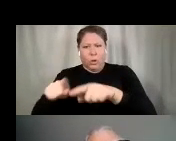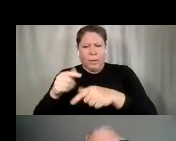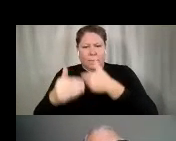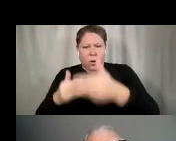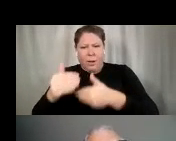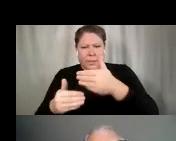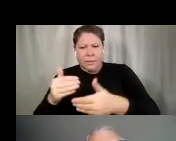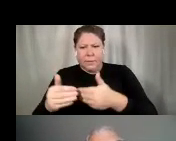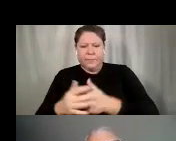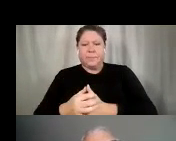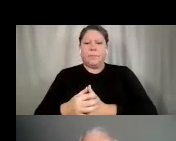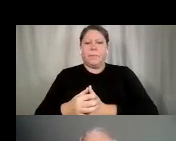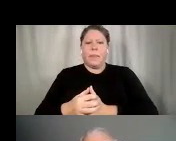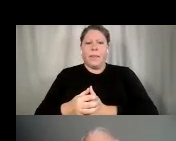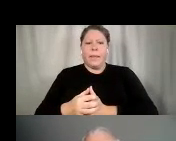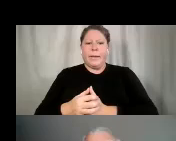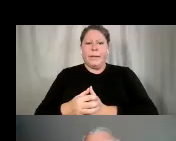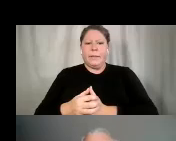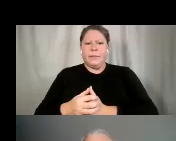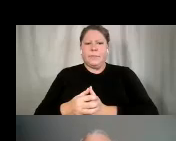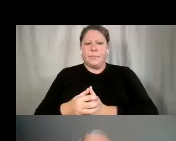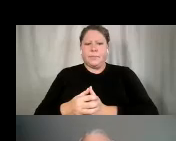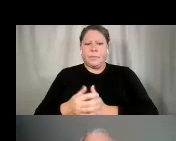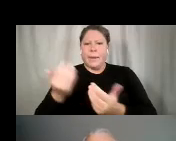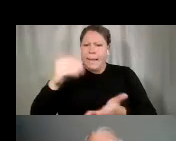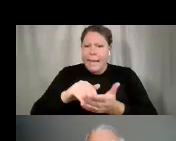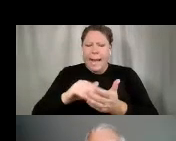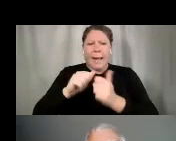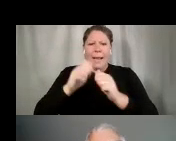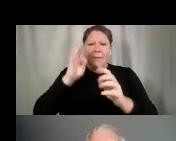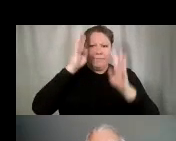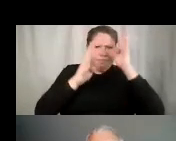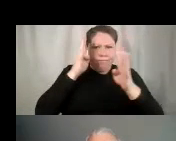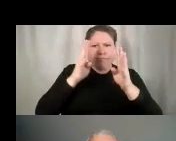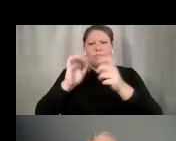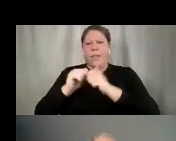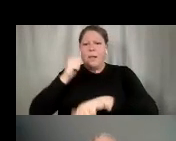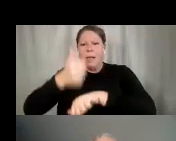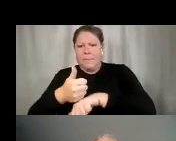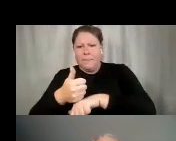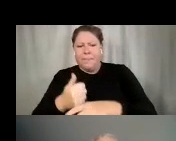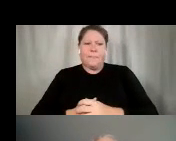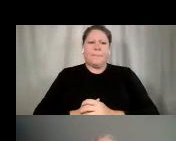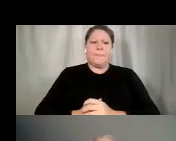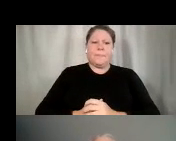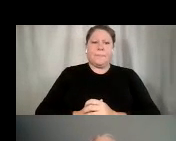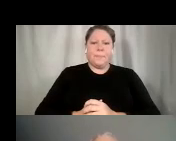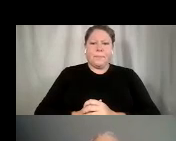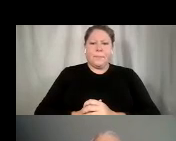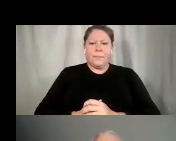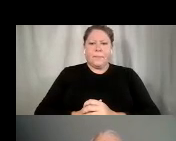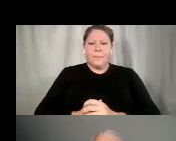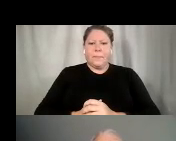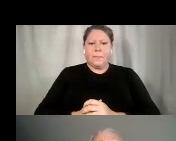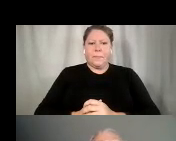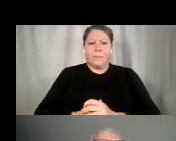creativity element and how to implement these processes that you're going to be learning about. So let's